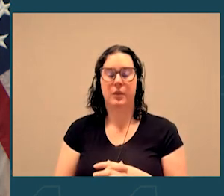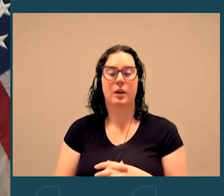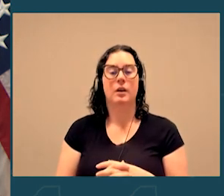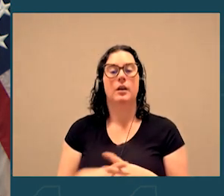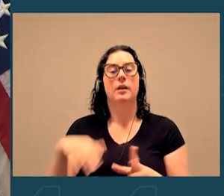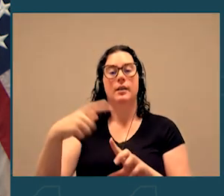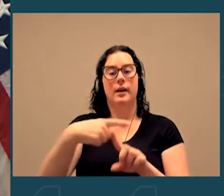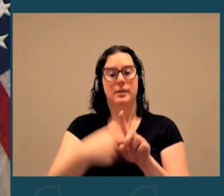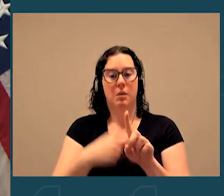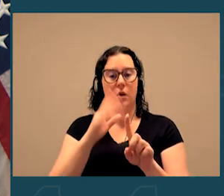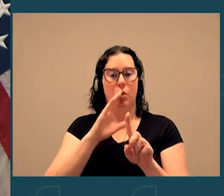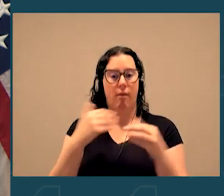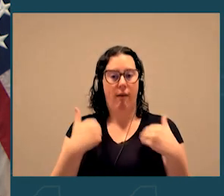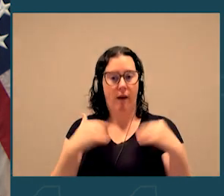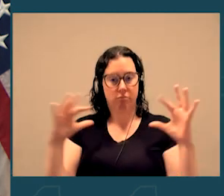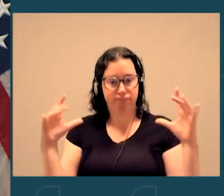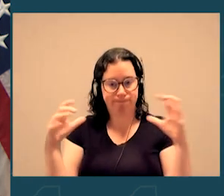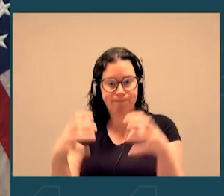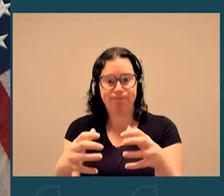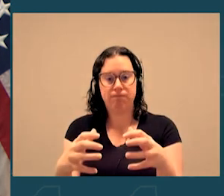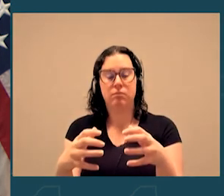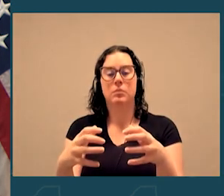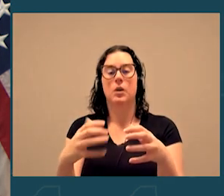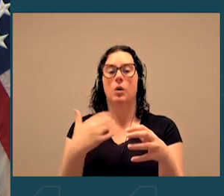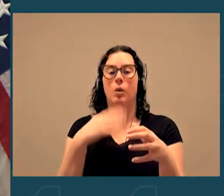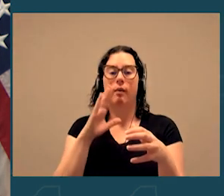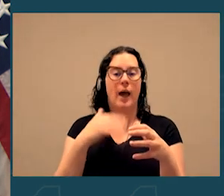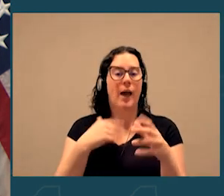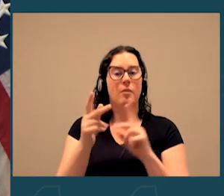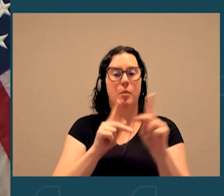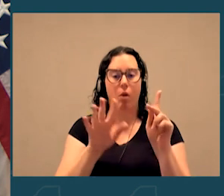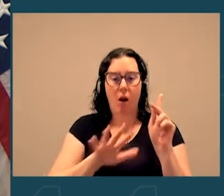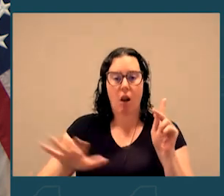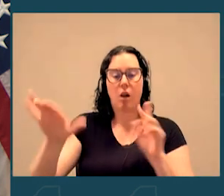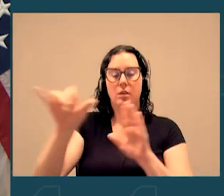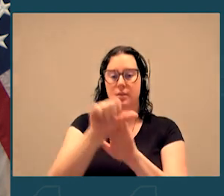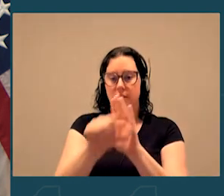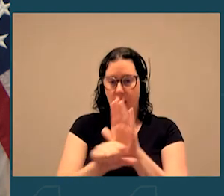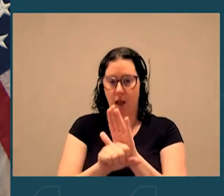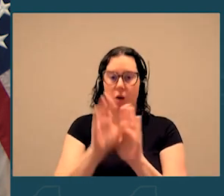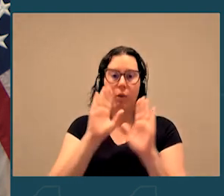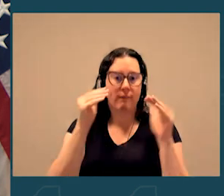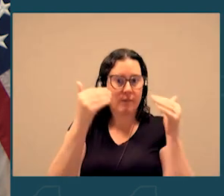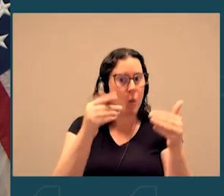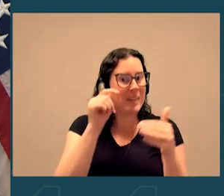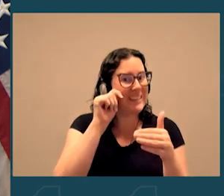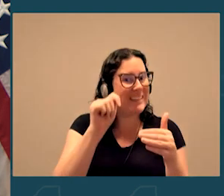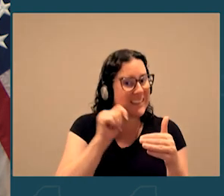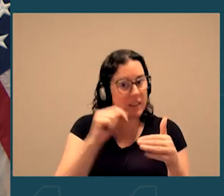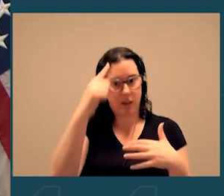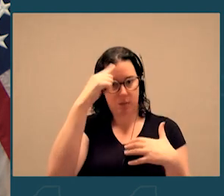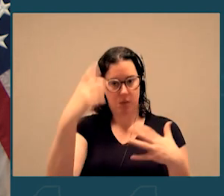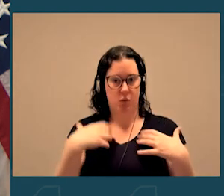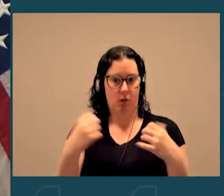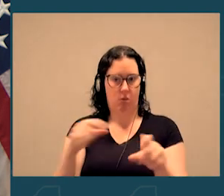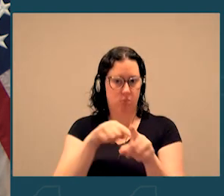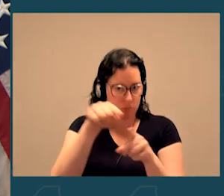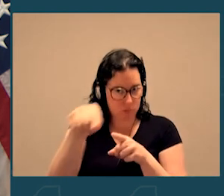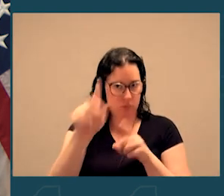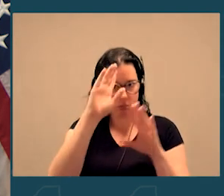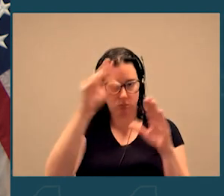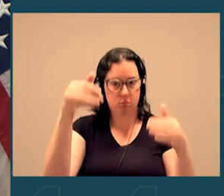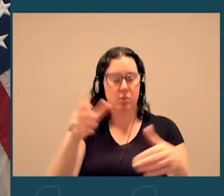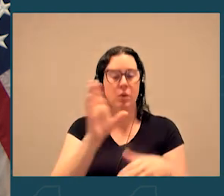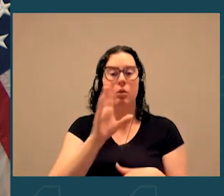convening a summit. We're going to bring together stakeholders from all over the state. We're going to focus on teenage mental health, what